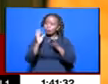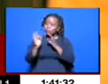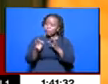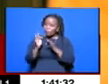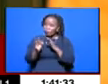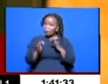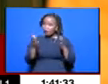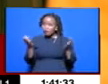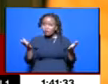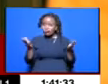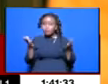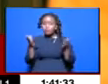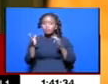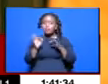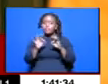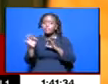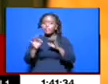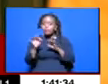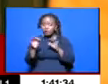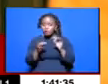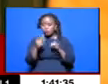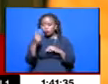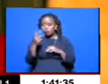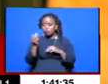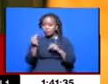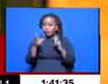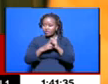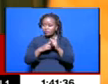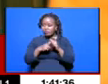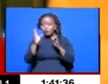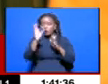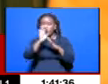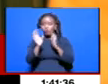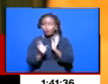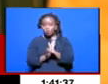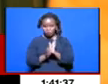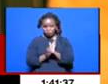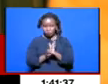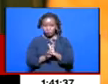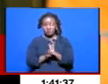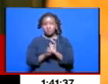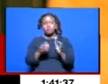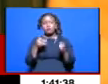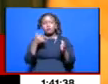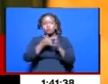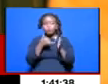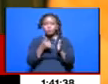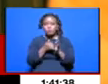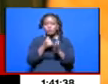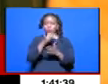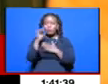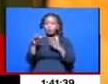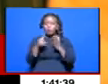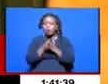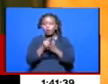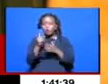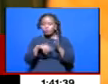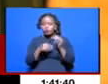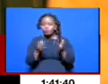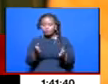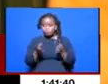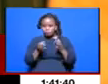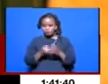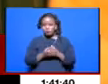the interpretation of 25710 of the Constitution entails that all, or requires, that all